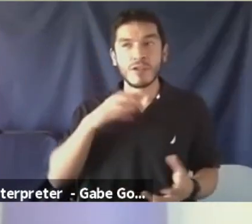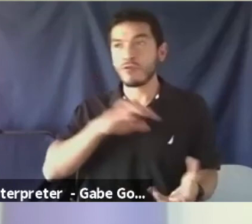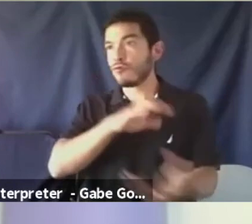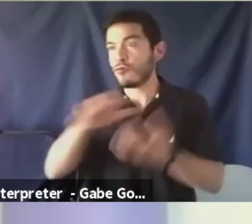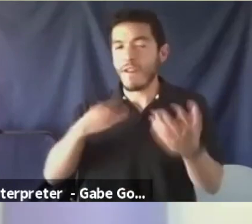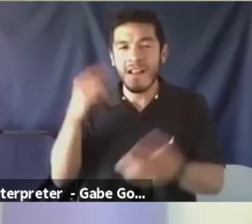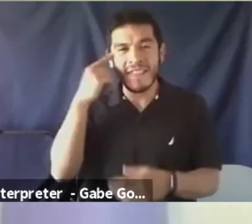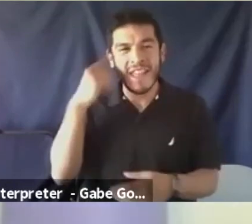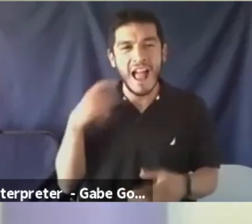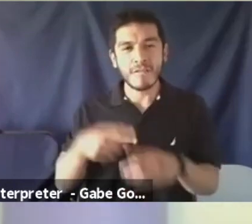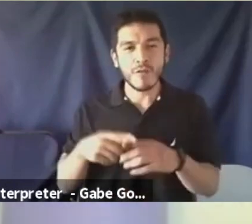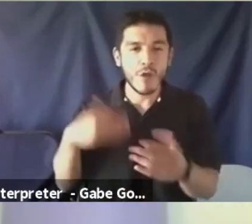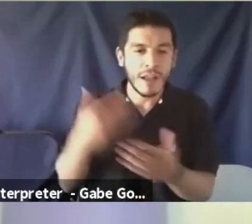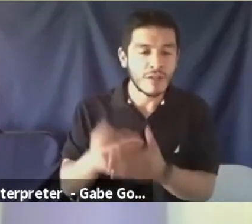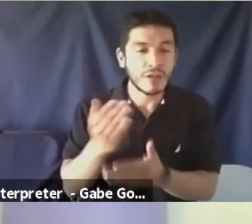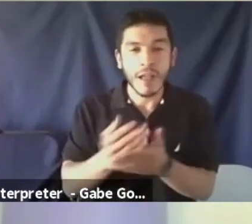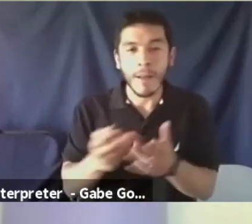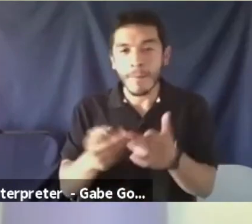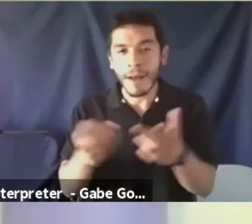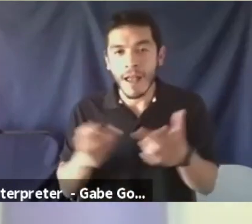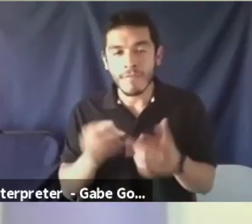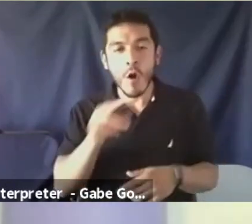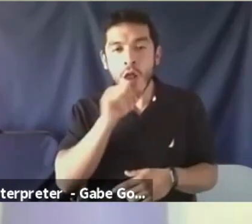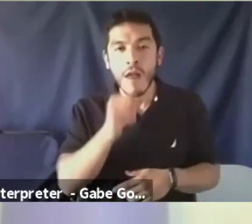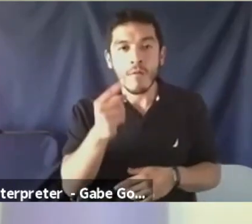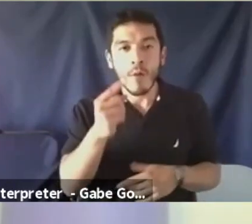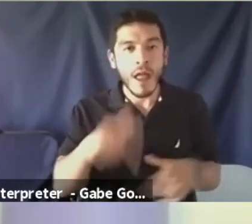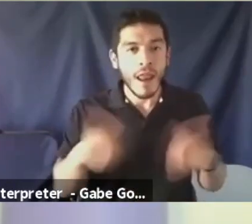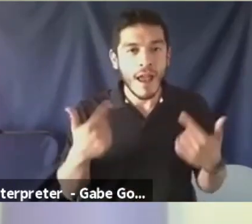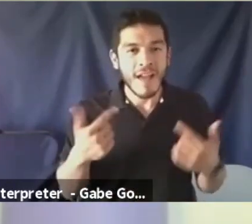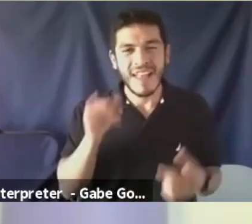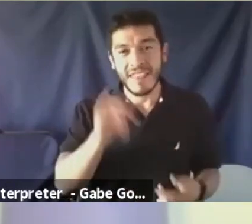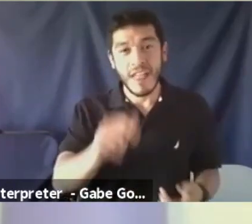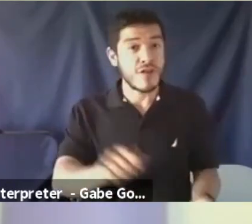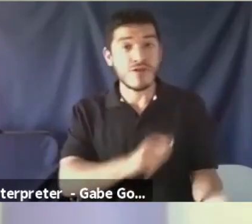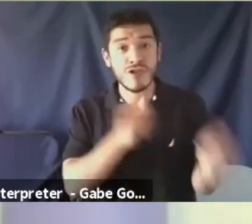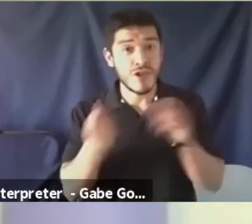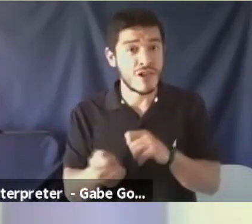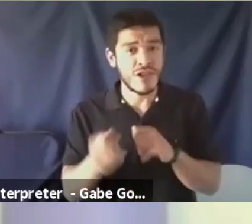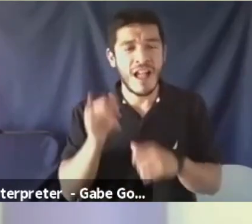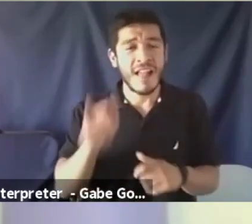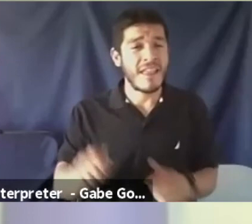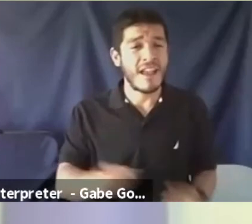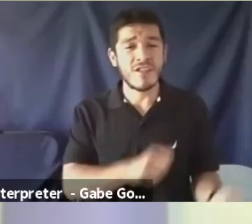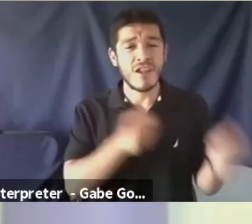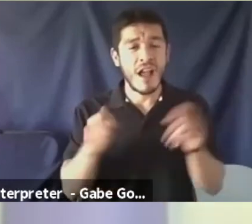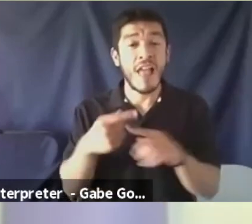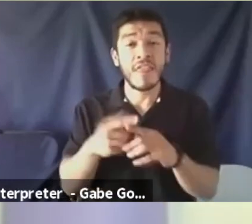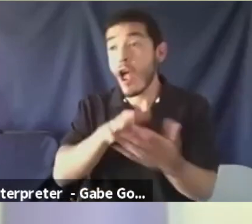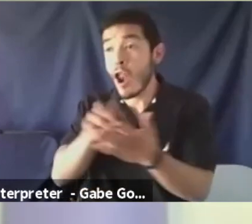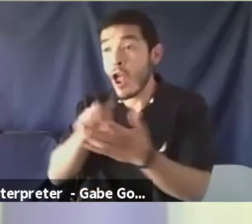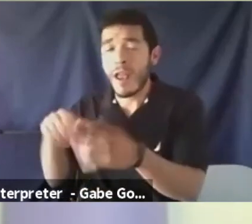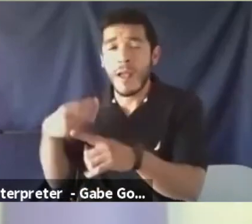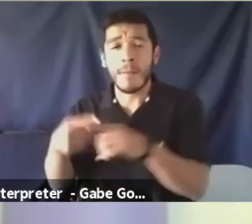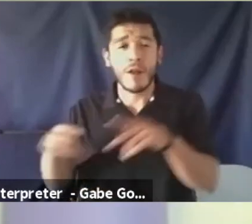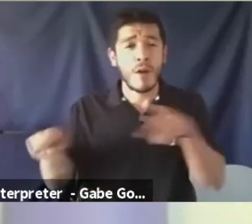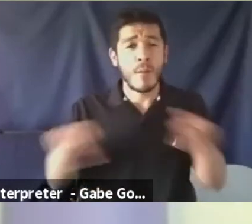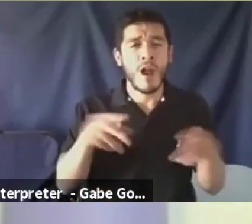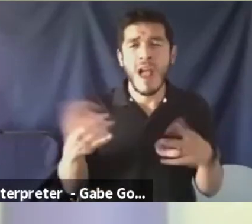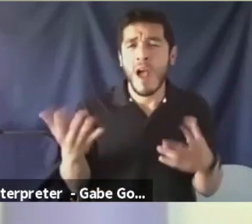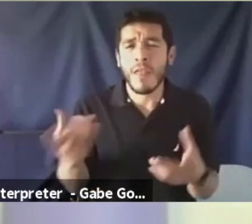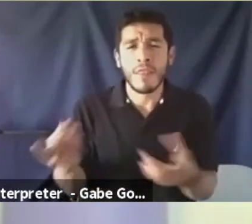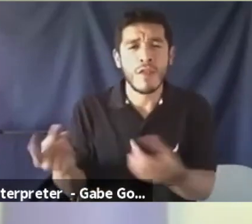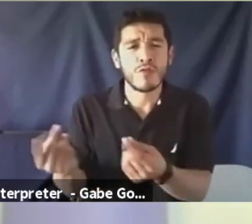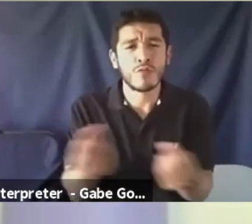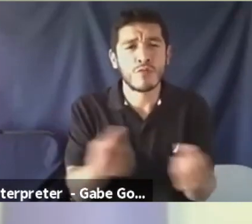get to a certain place or level in life to enact change and make change. And then learning about the party and what they were doing and how they